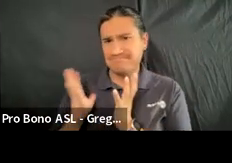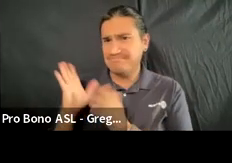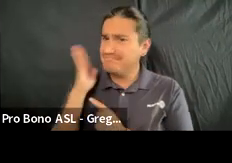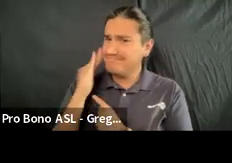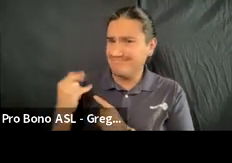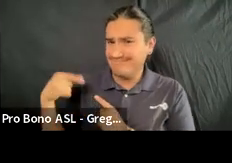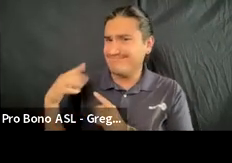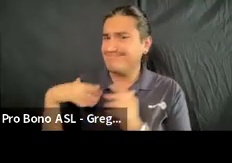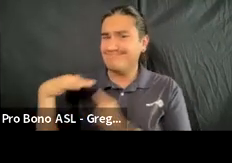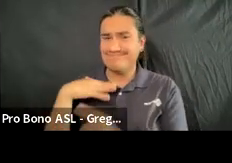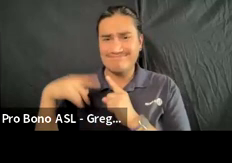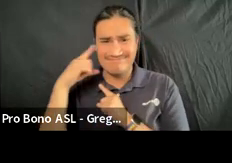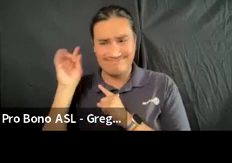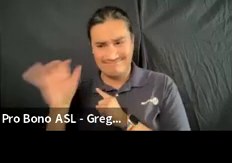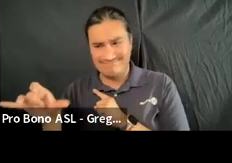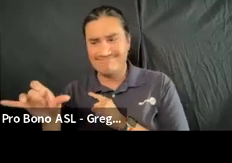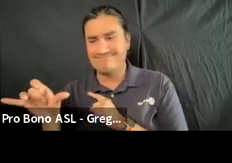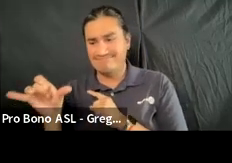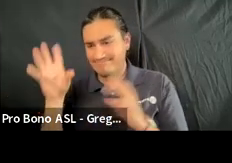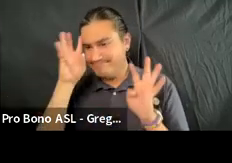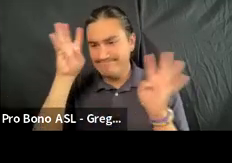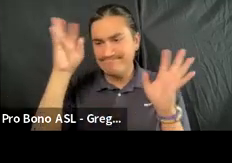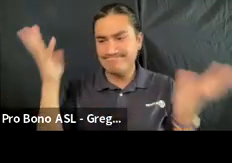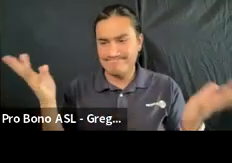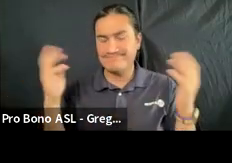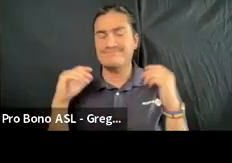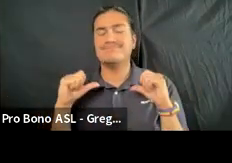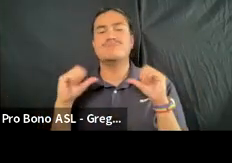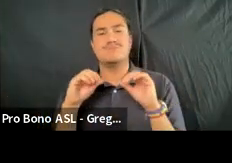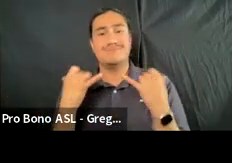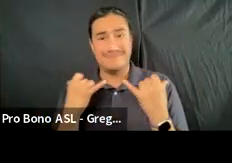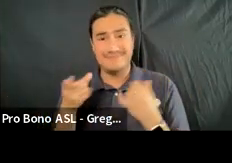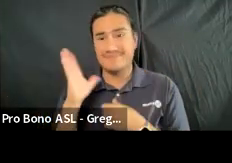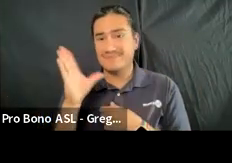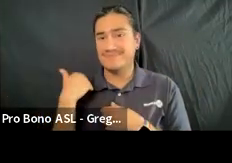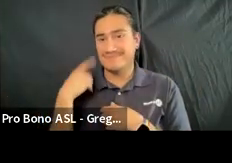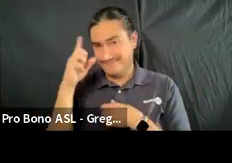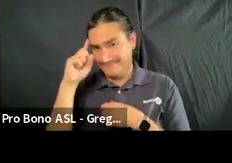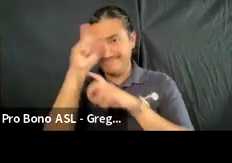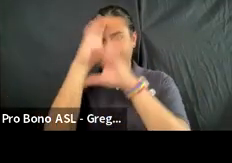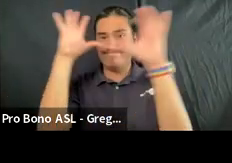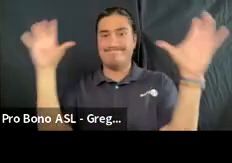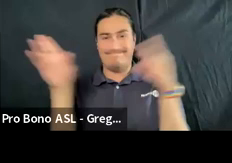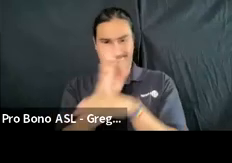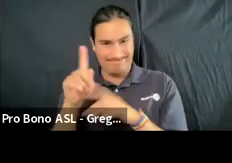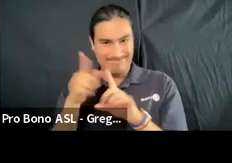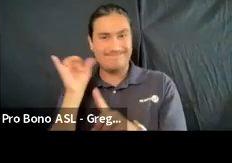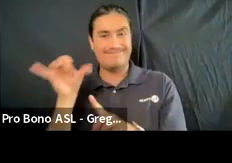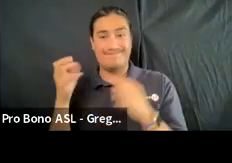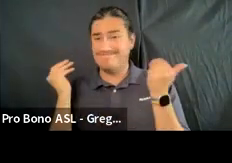That's what the space is for. You know, you're brainstorming. Geez. And so now you'll have a brainstorm to work off of. So go for